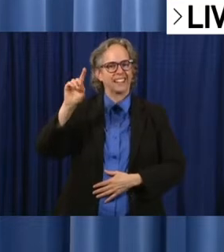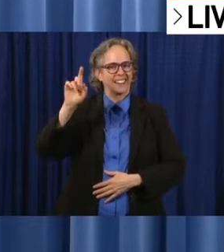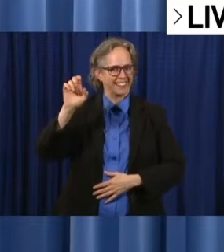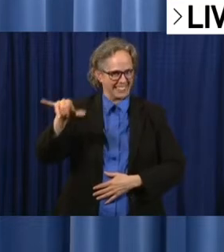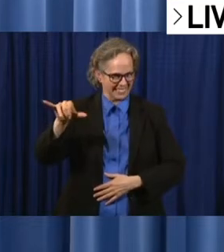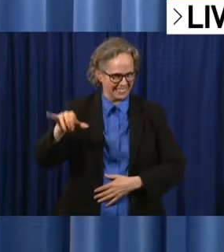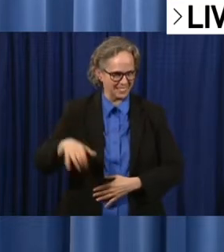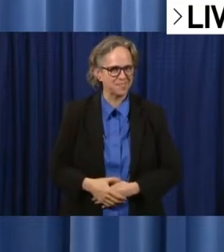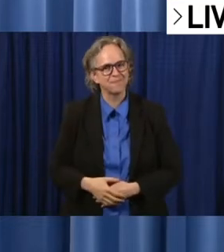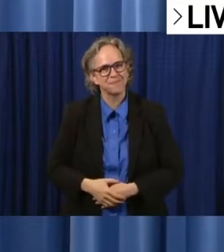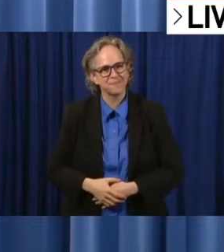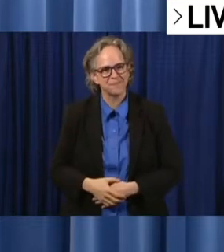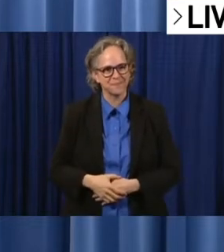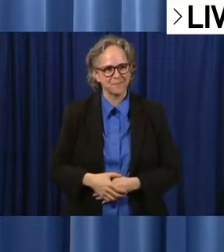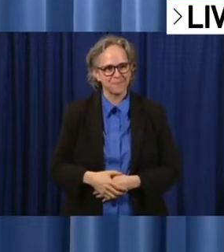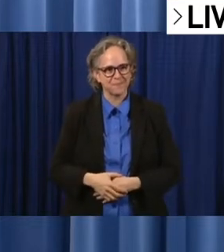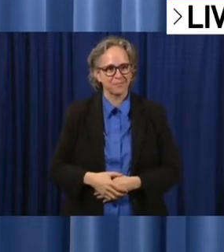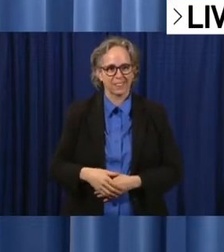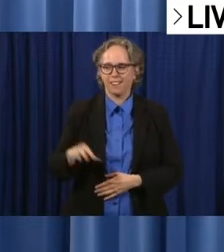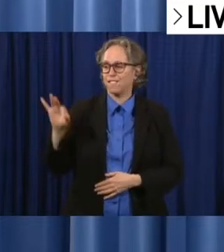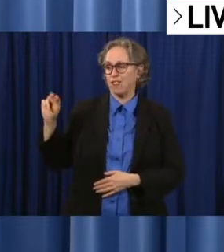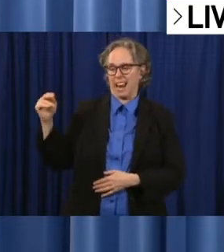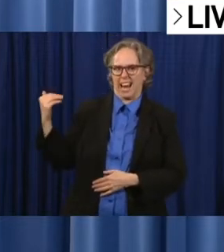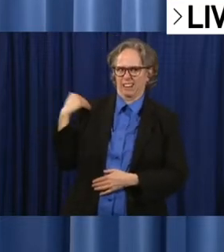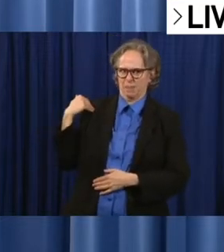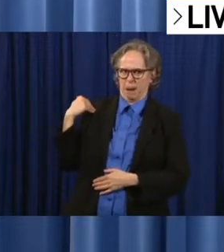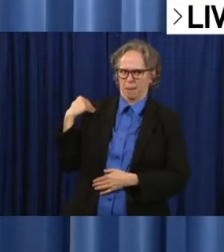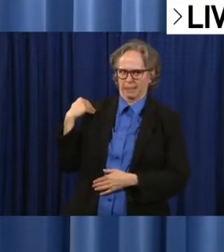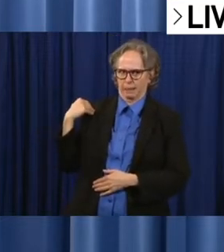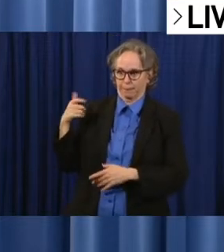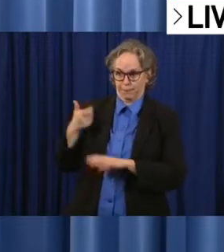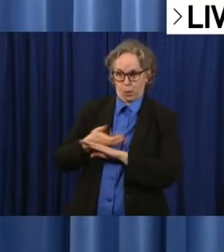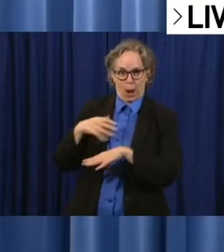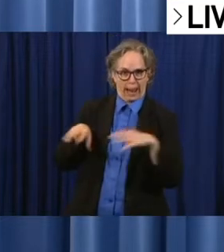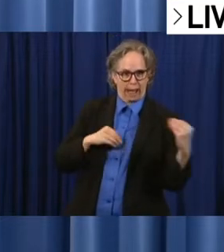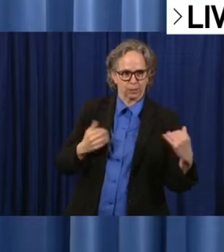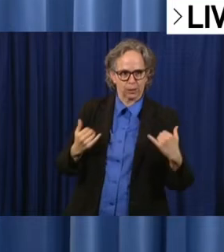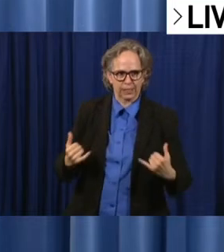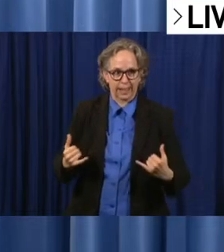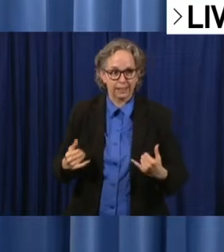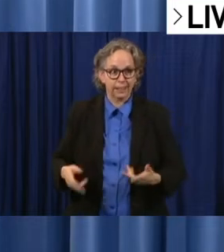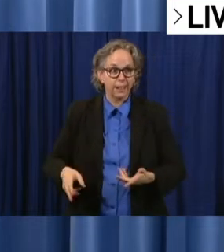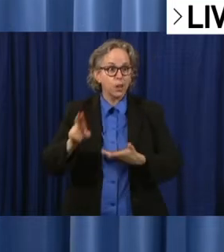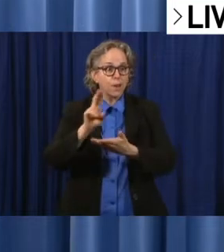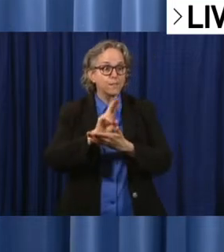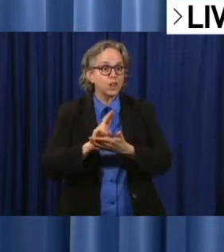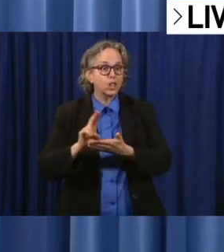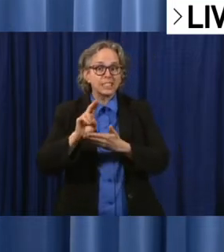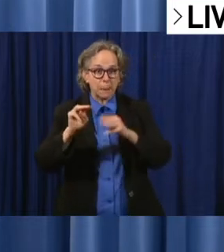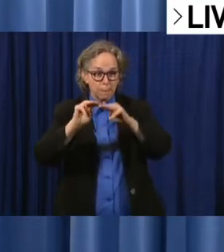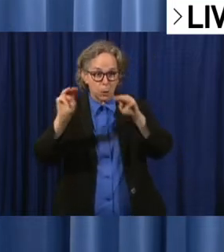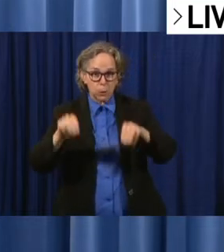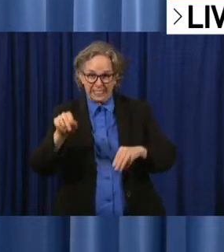Fran reminded me as I was leaving today that the university's museum is home to more than